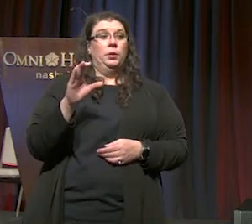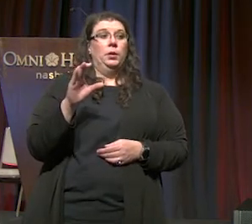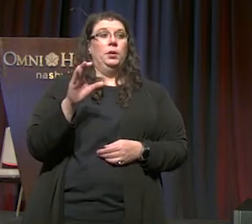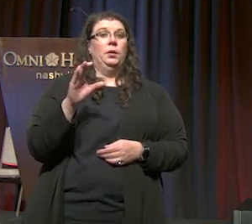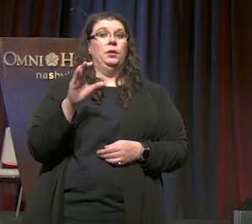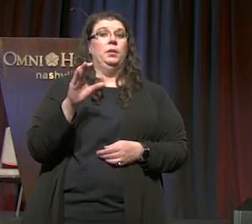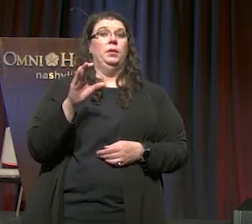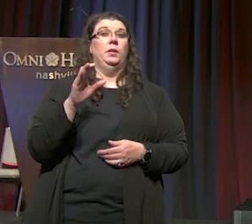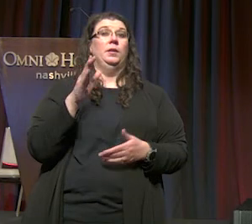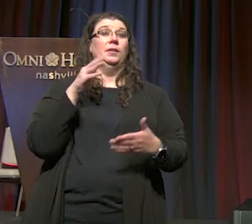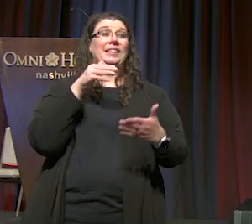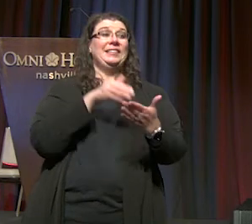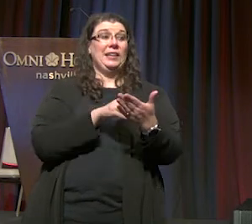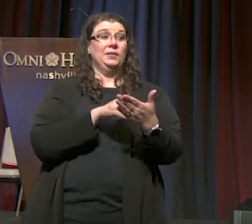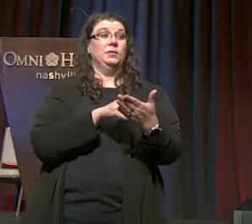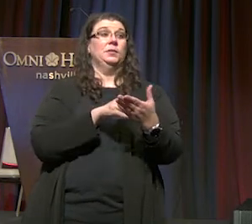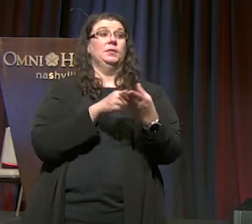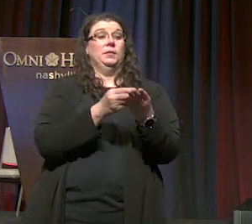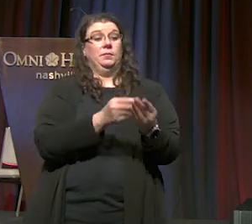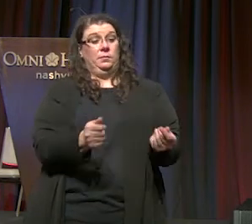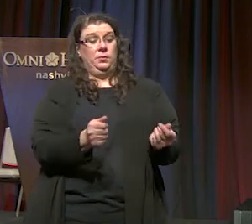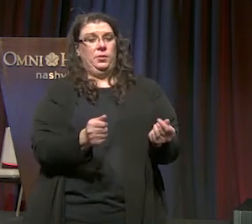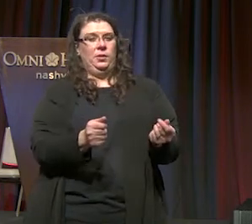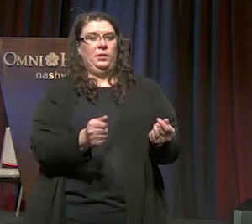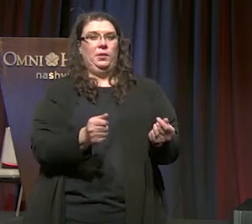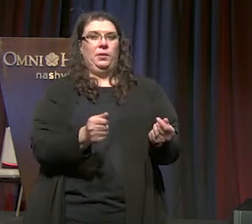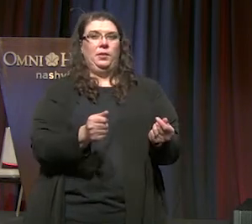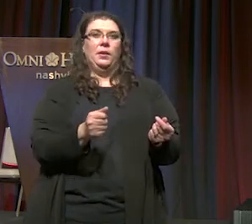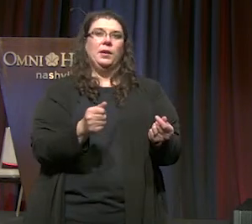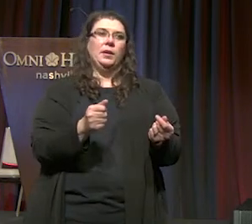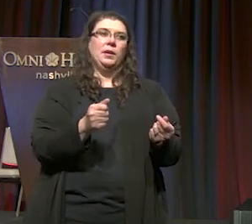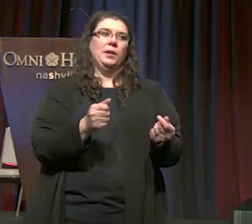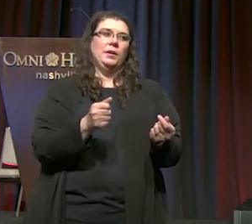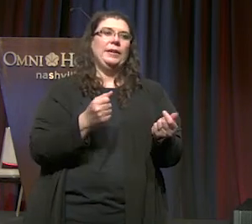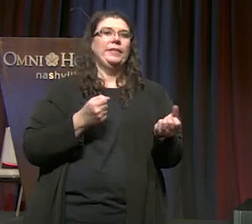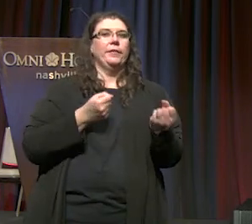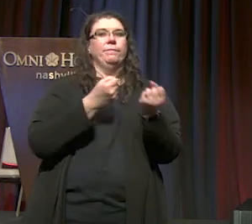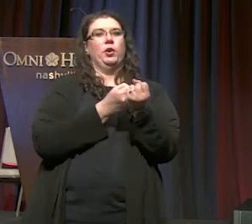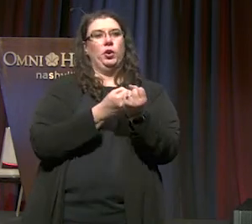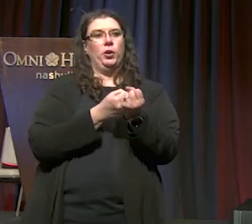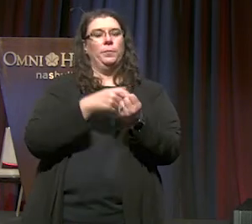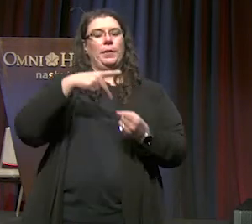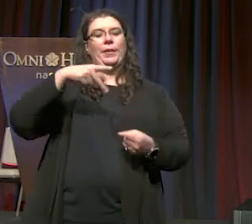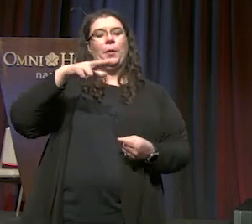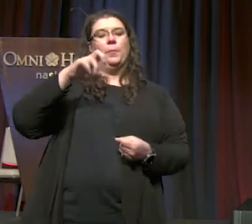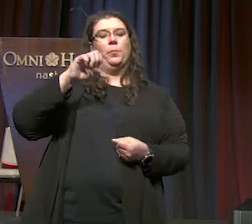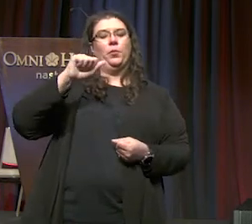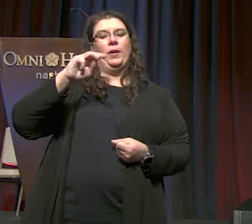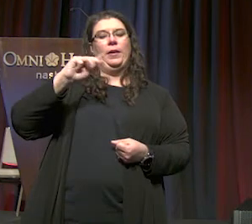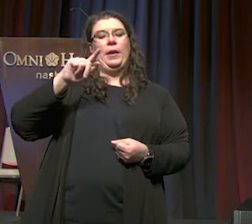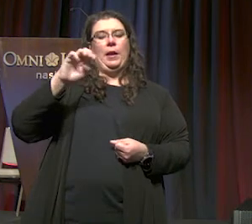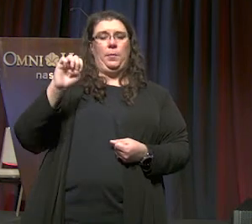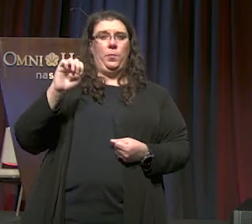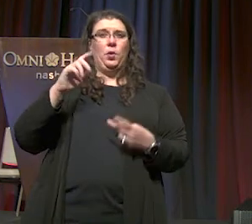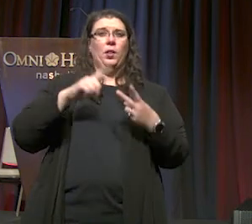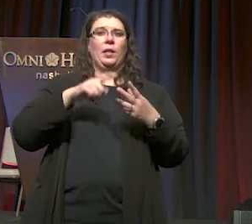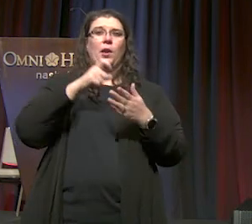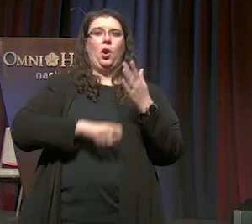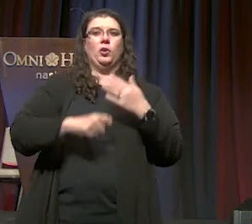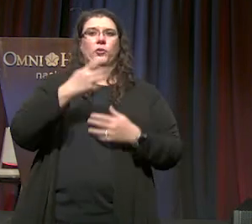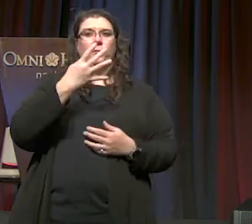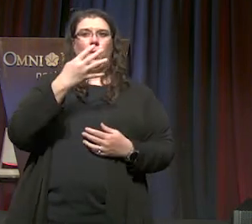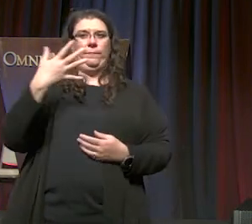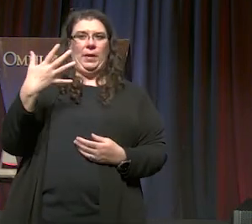against dissolution and schism is affirmed by the preamble and Articles 4 and